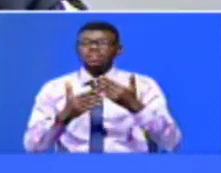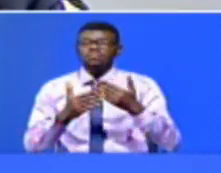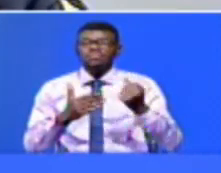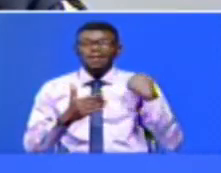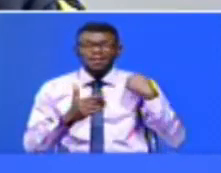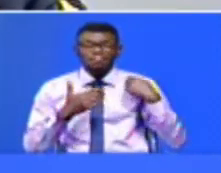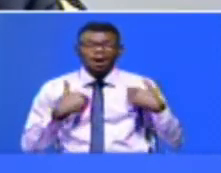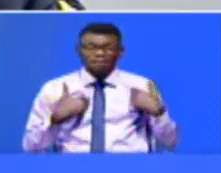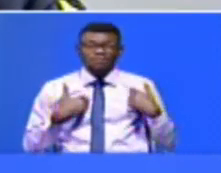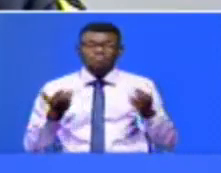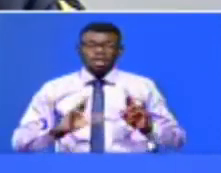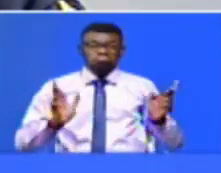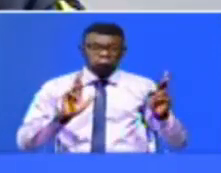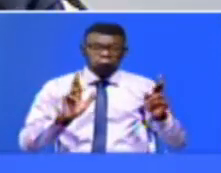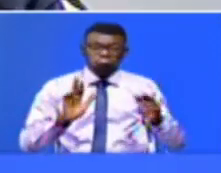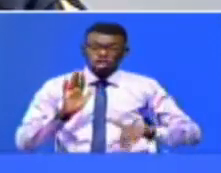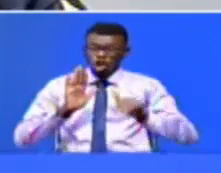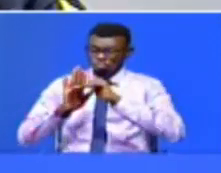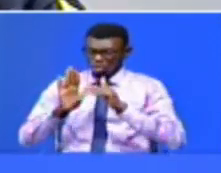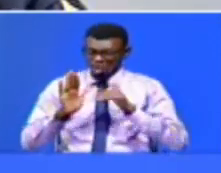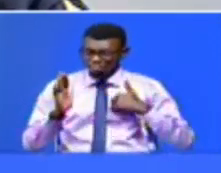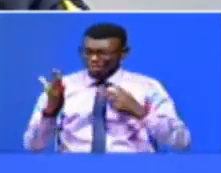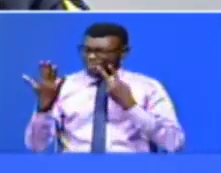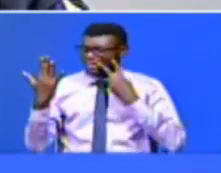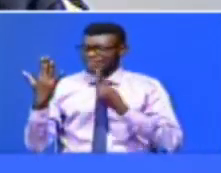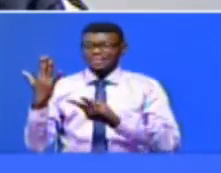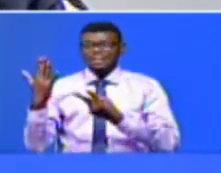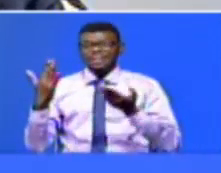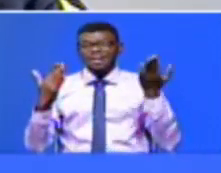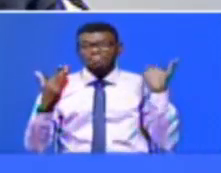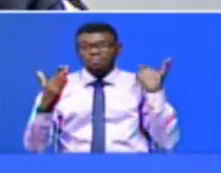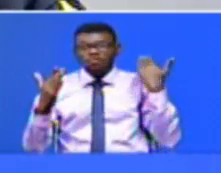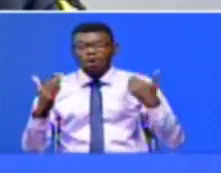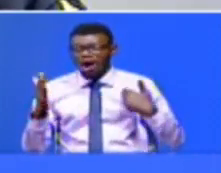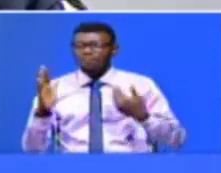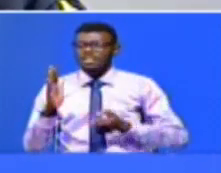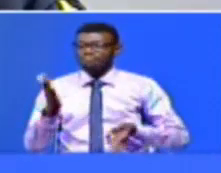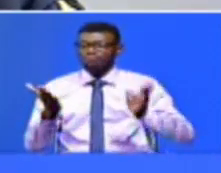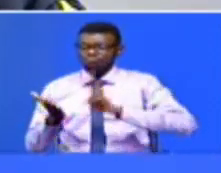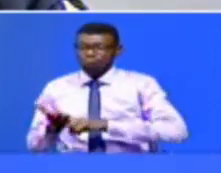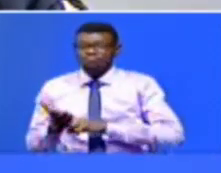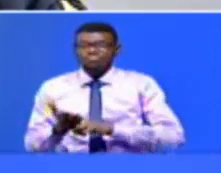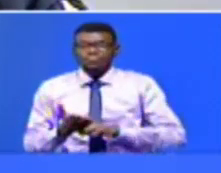because from where I sit in the program, we had registered only